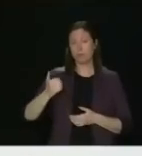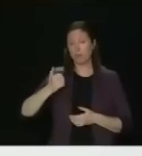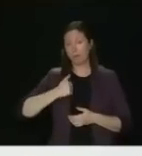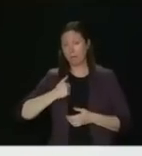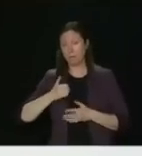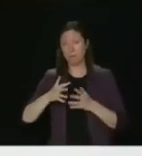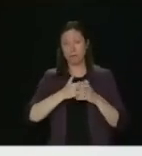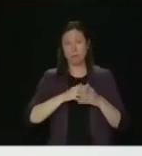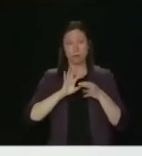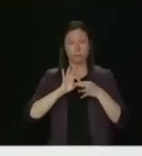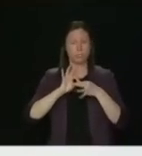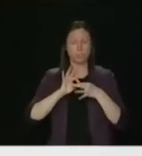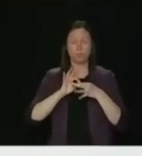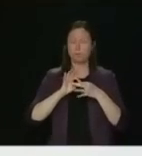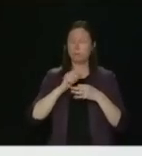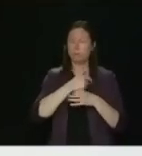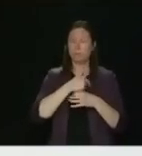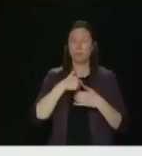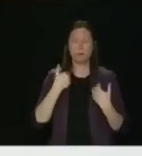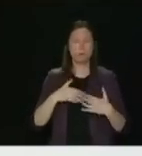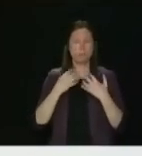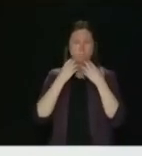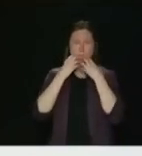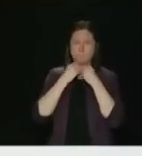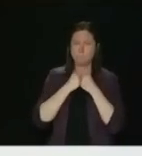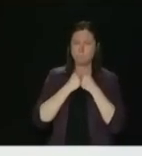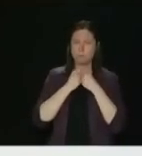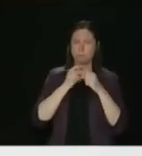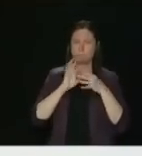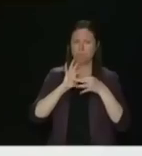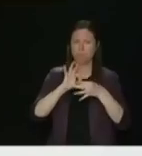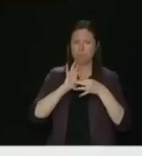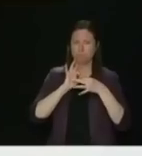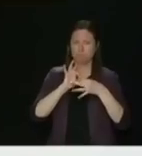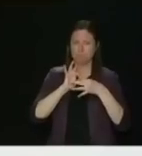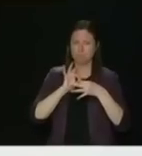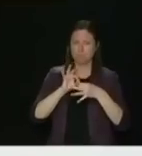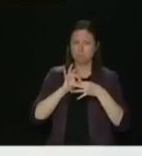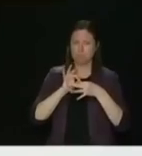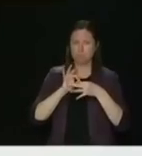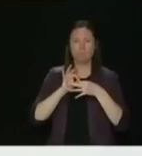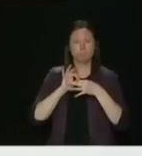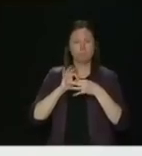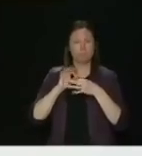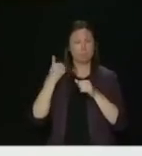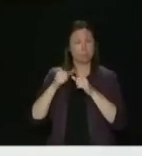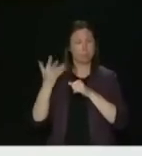the United States during when we were negotiating NAFTA.